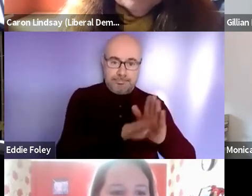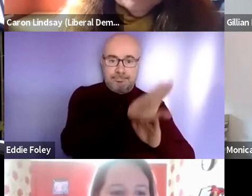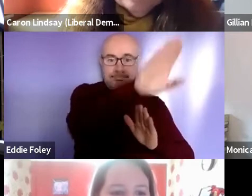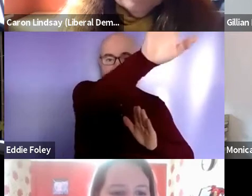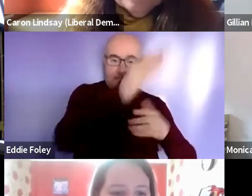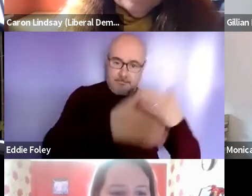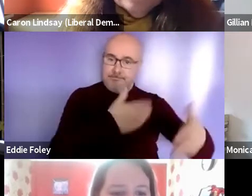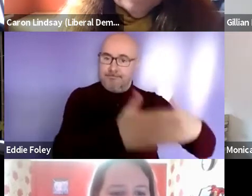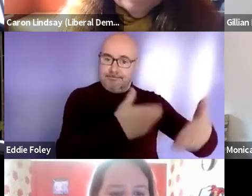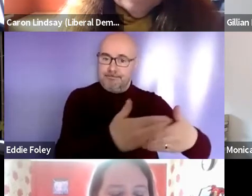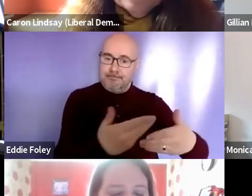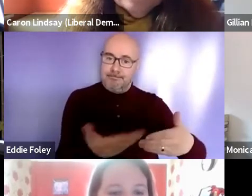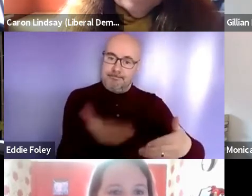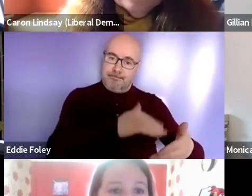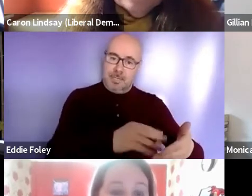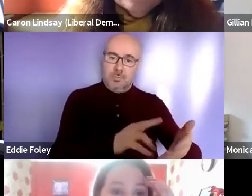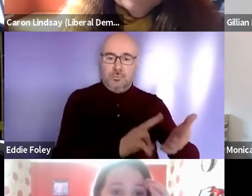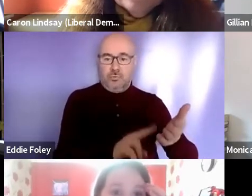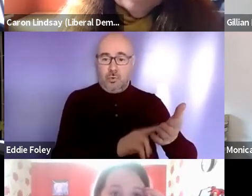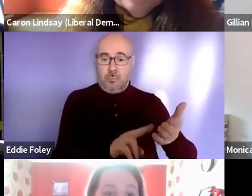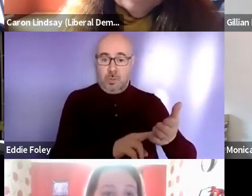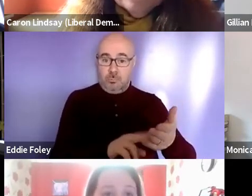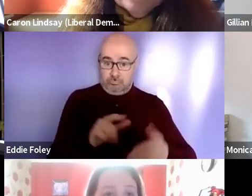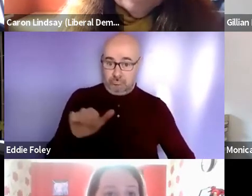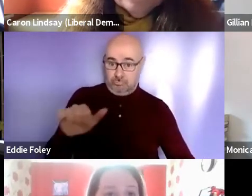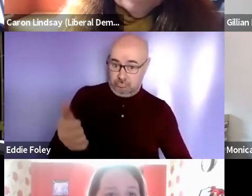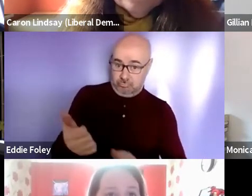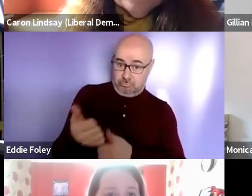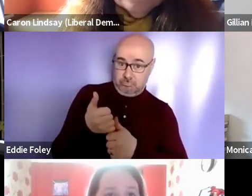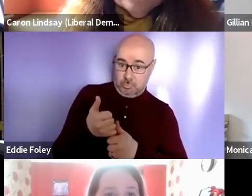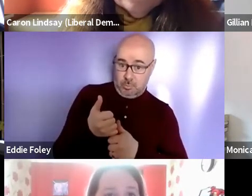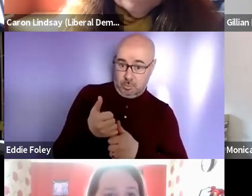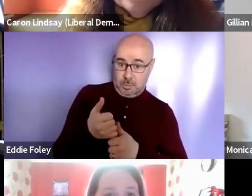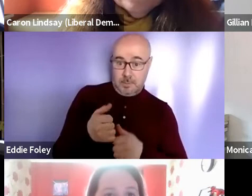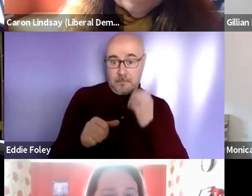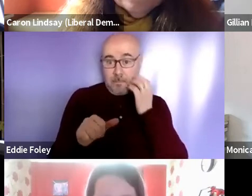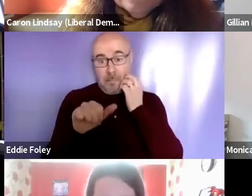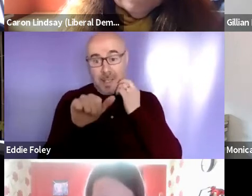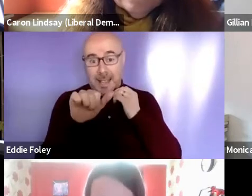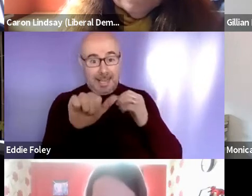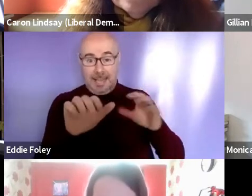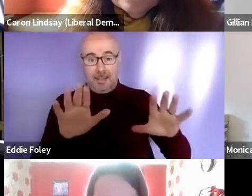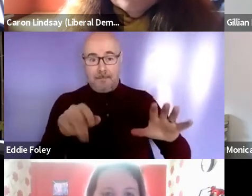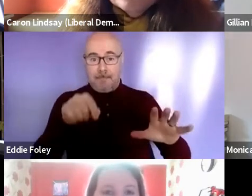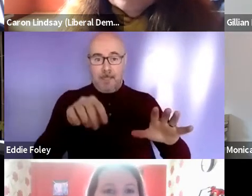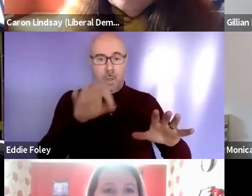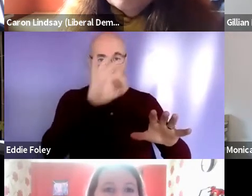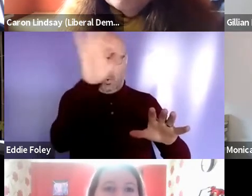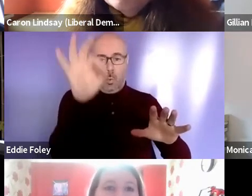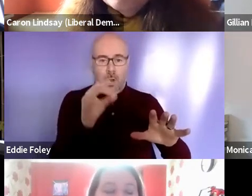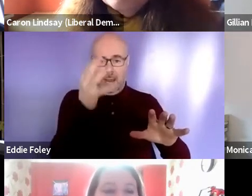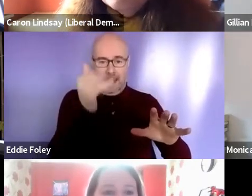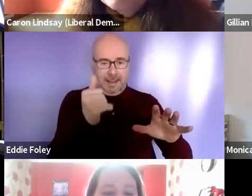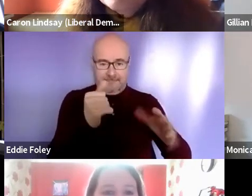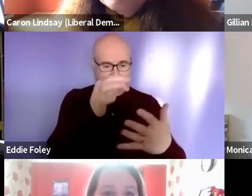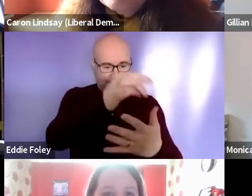support? Yeah, I mean, I think there's a lot to this question, so I'm trying to pick the bits that I want to respond